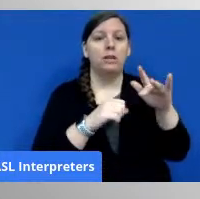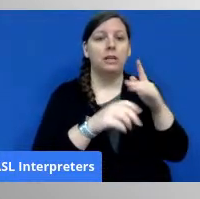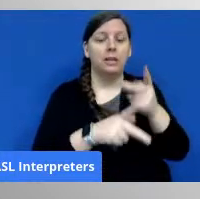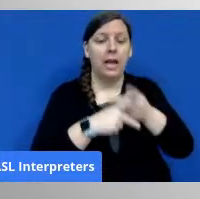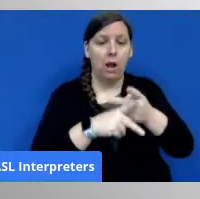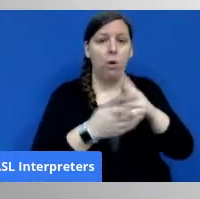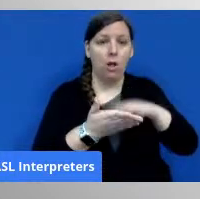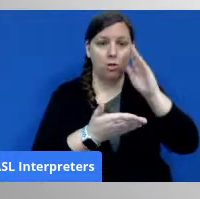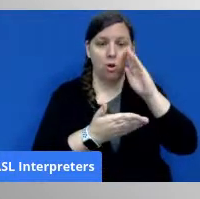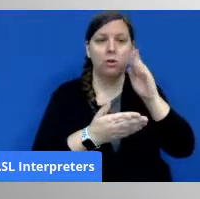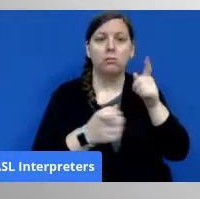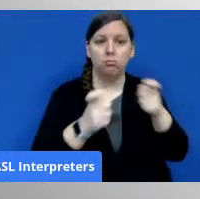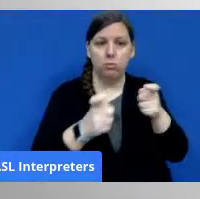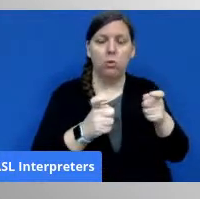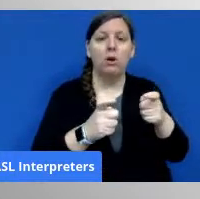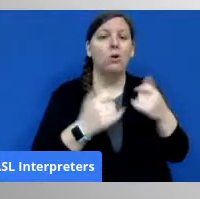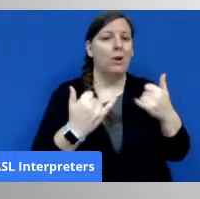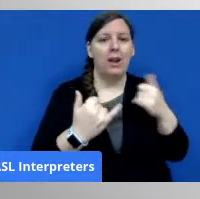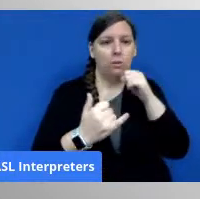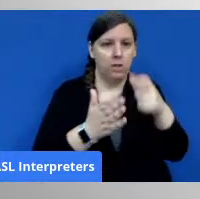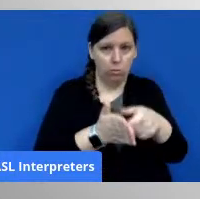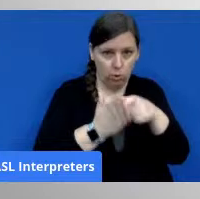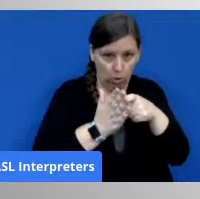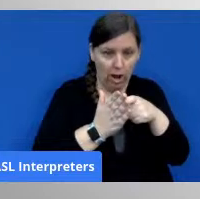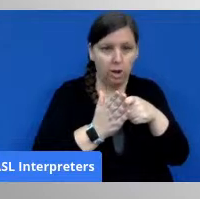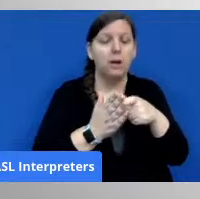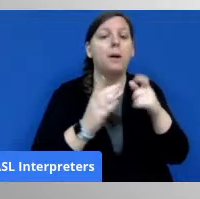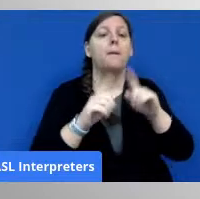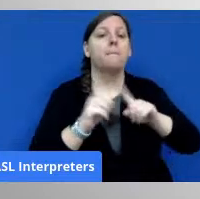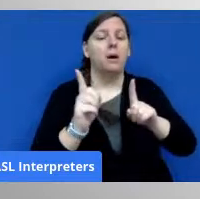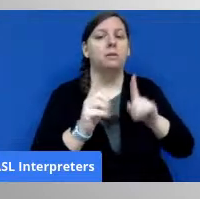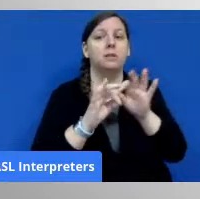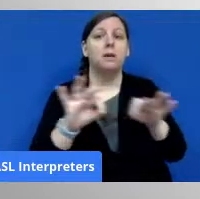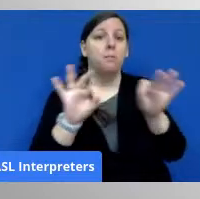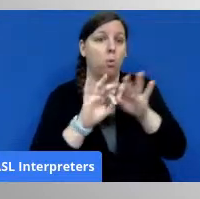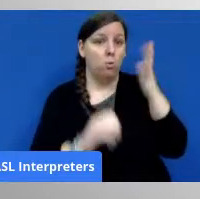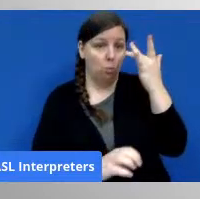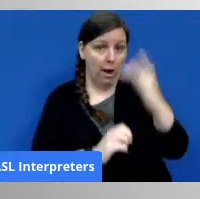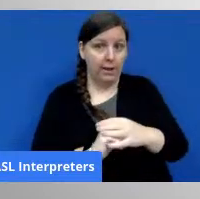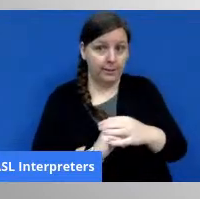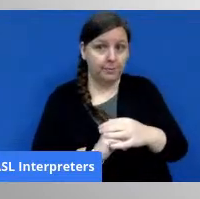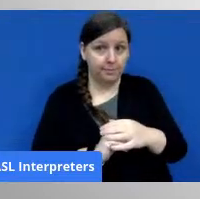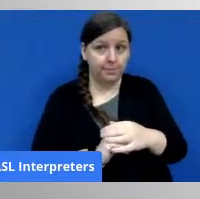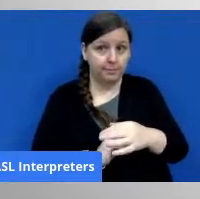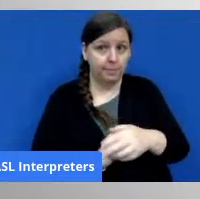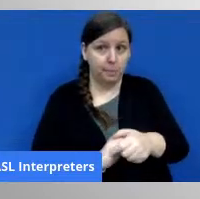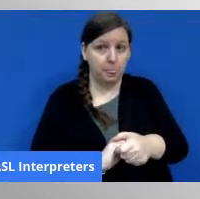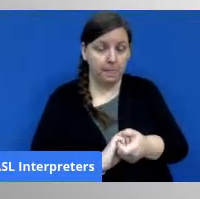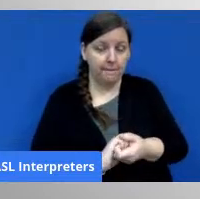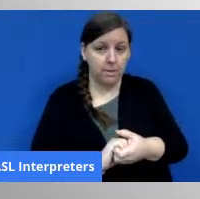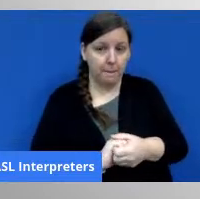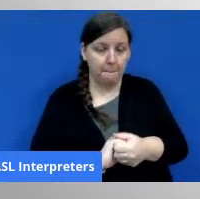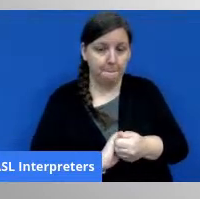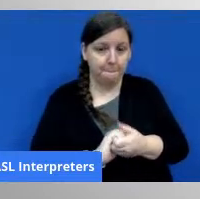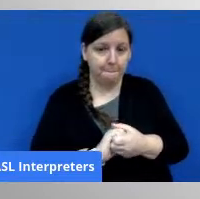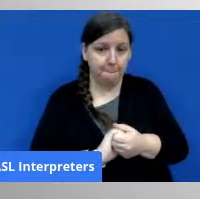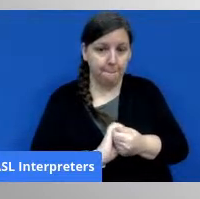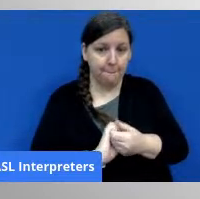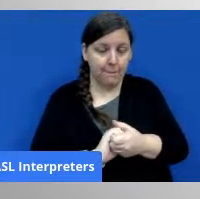of our licensed childcare centers, but it is really important because in addition to being what the